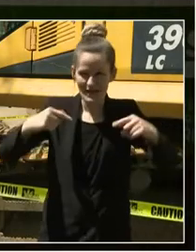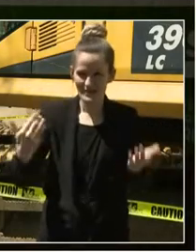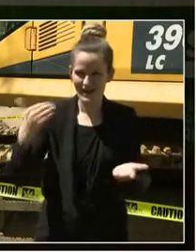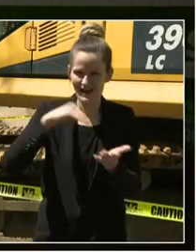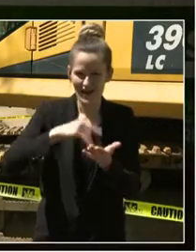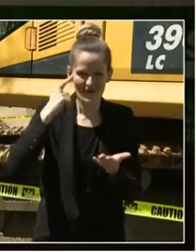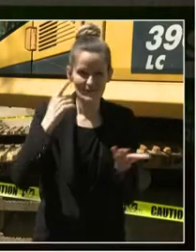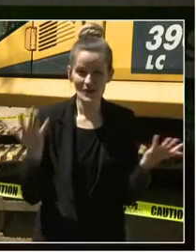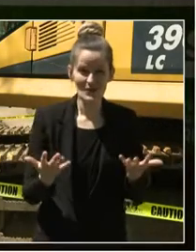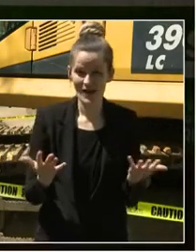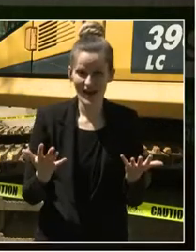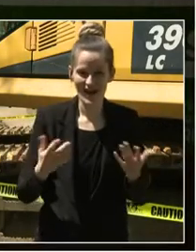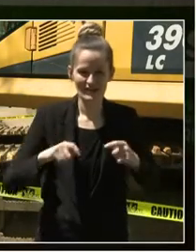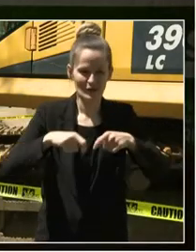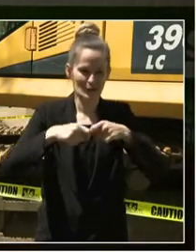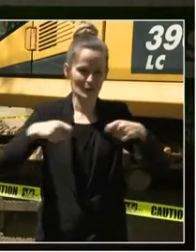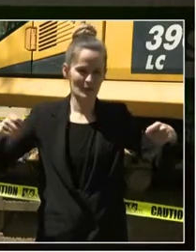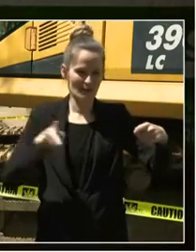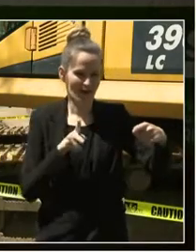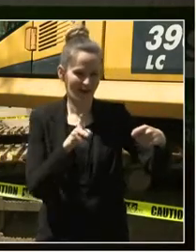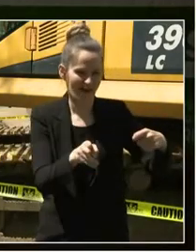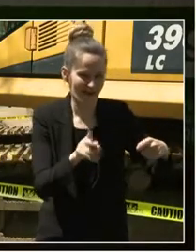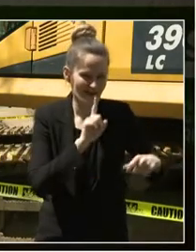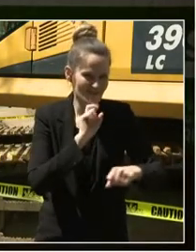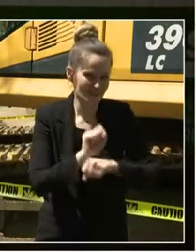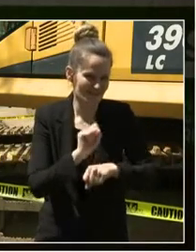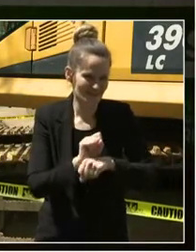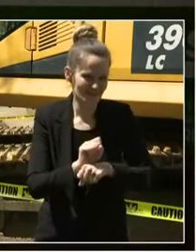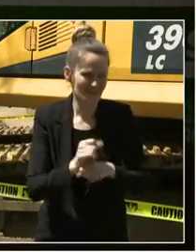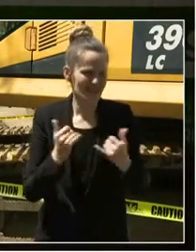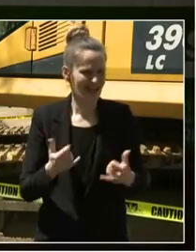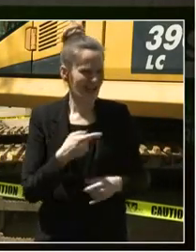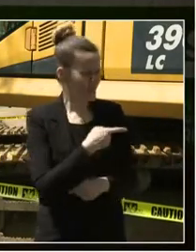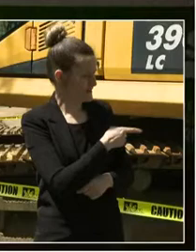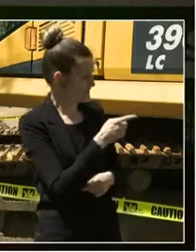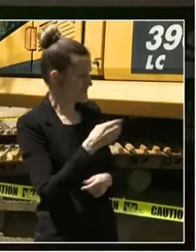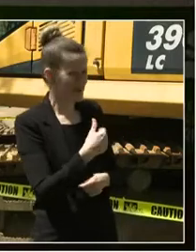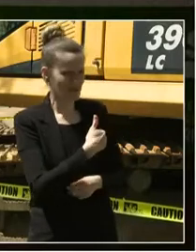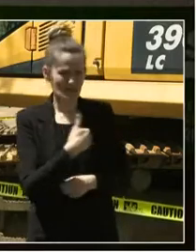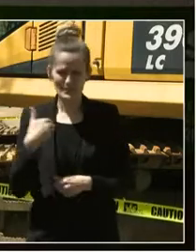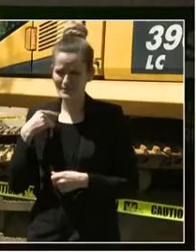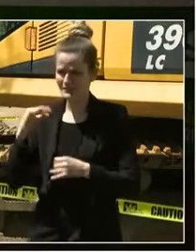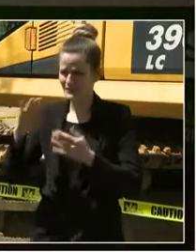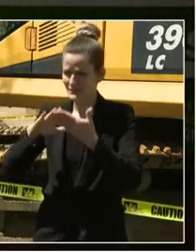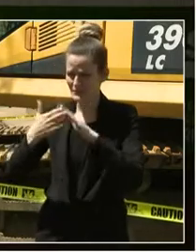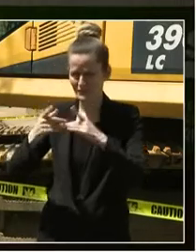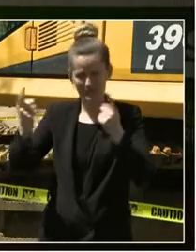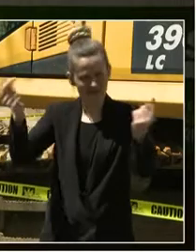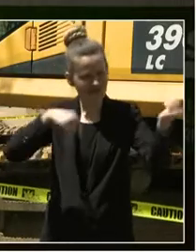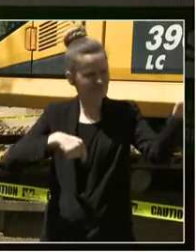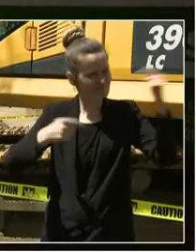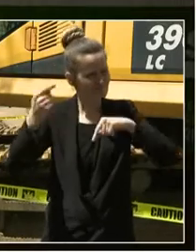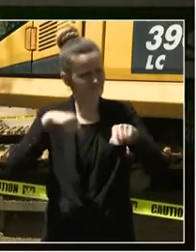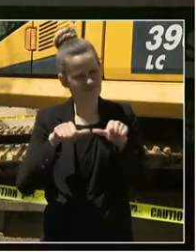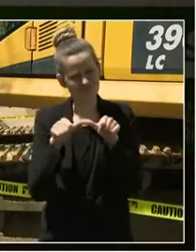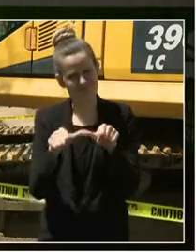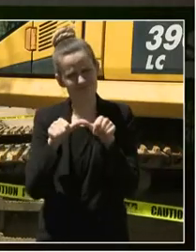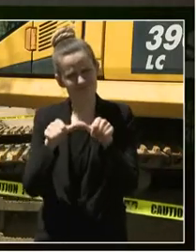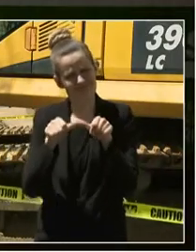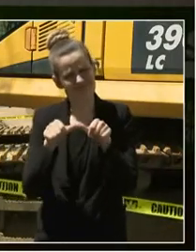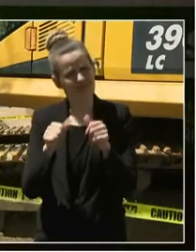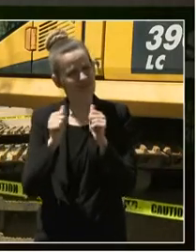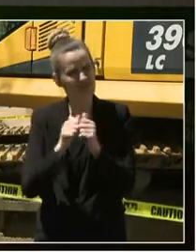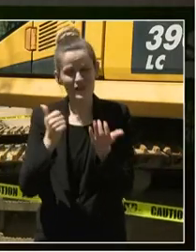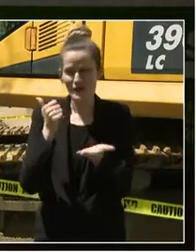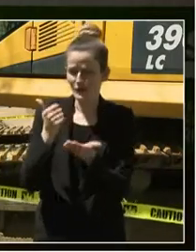Wright, you and members of the community will be able to continue coming here, but with a new therapeutic pool, as